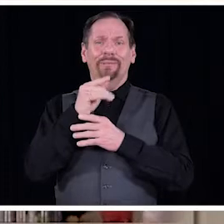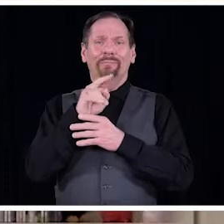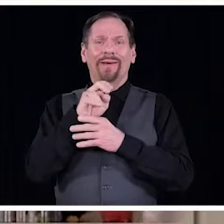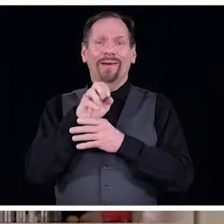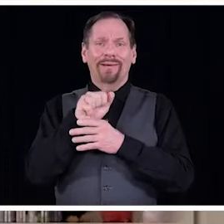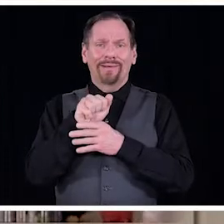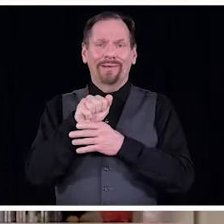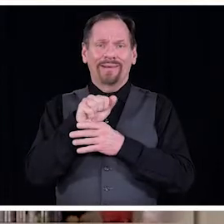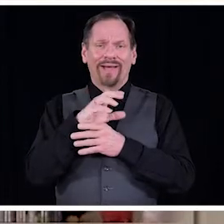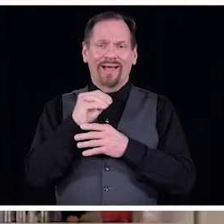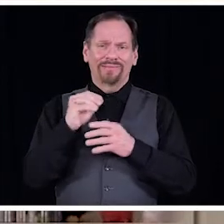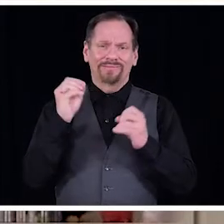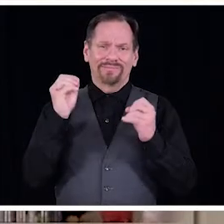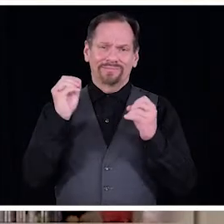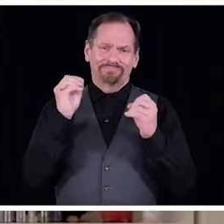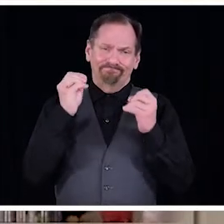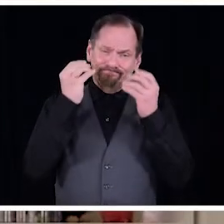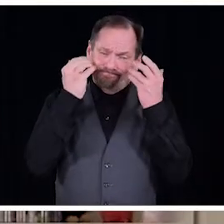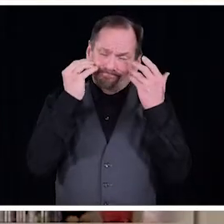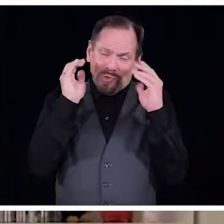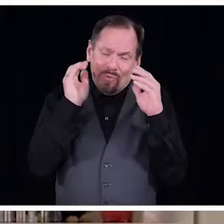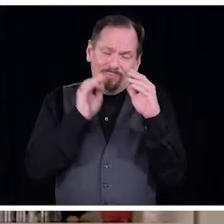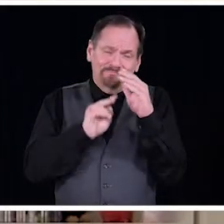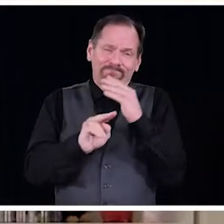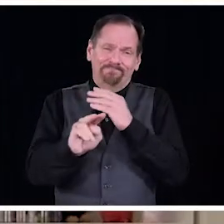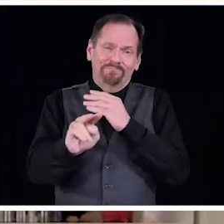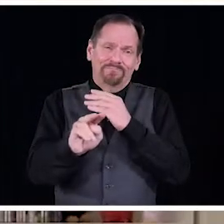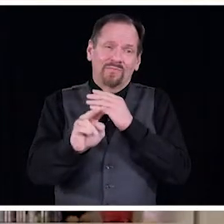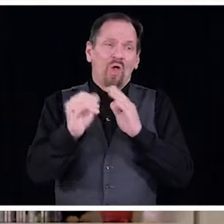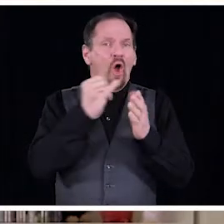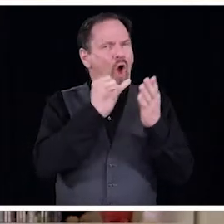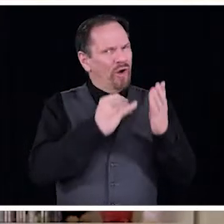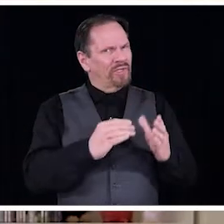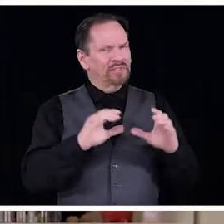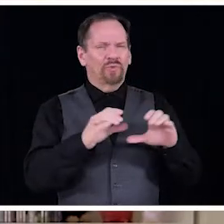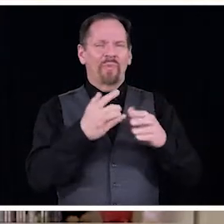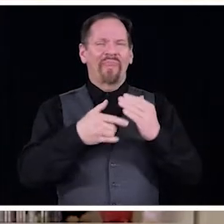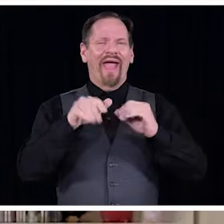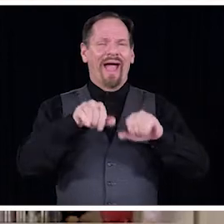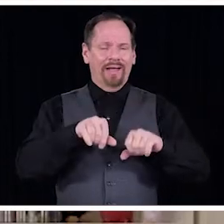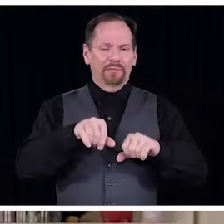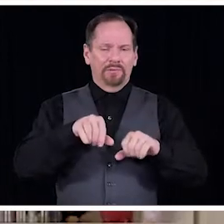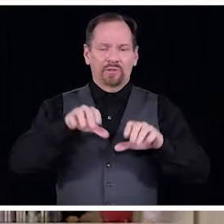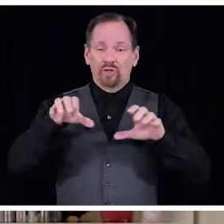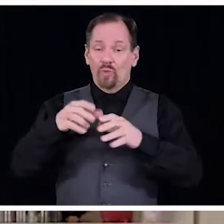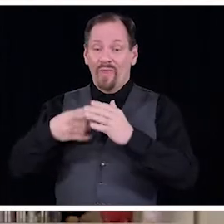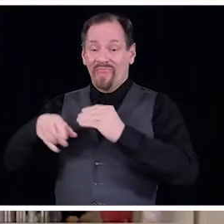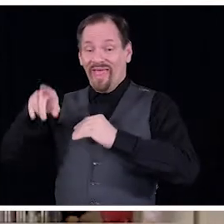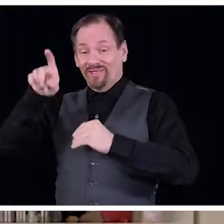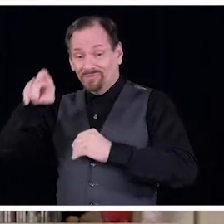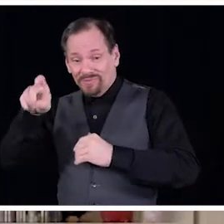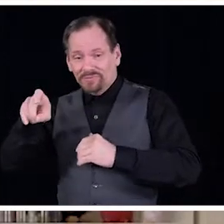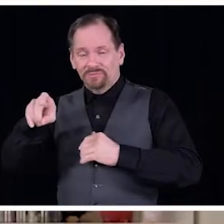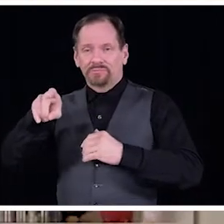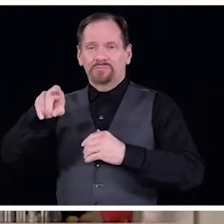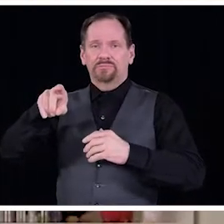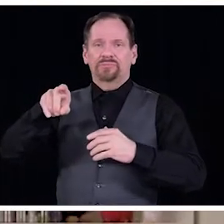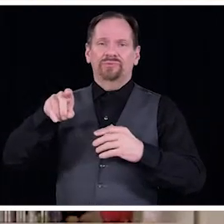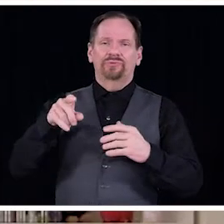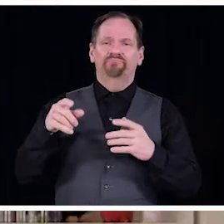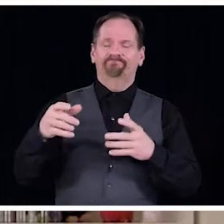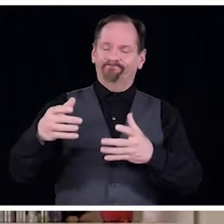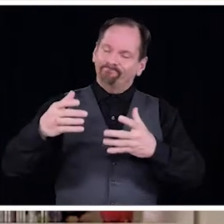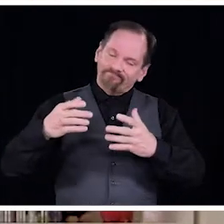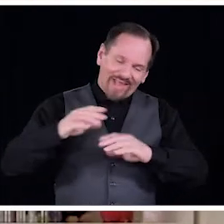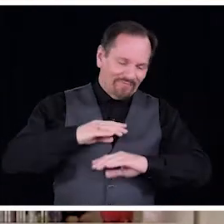uncertainty that it has brought along. Artists do what they can, do what they must to combat these social repercussions, and I am proud